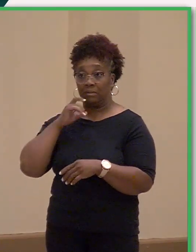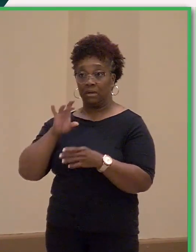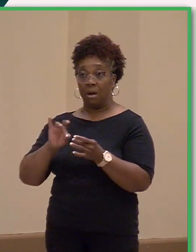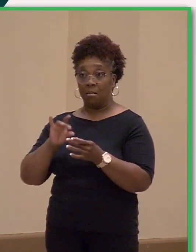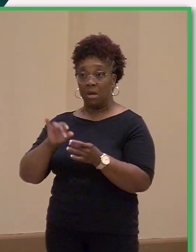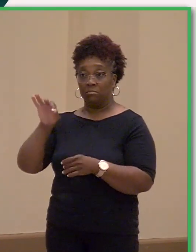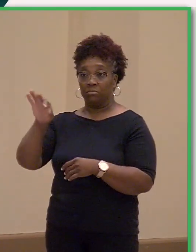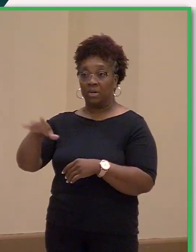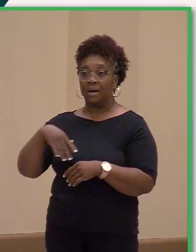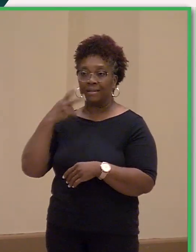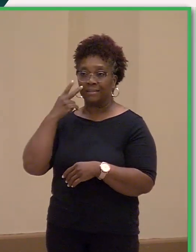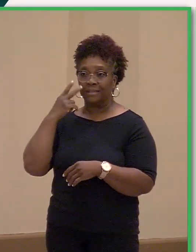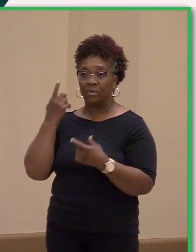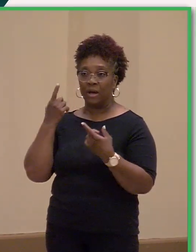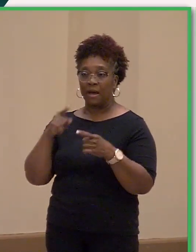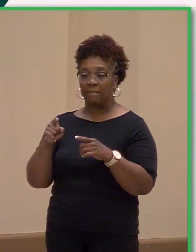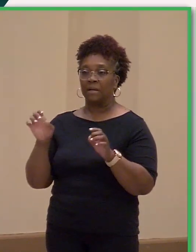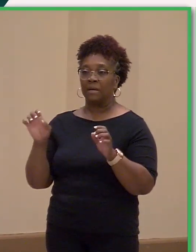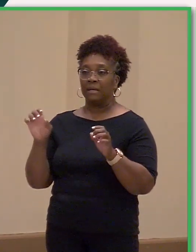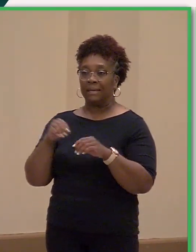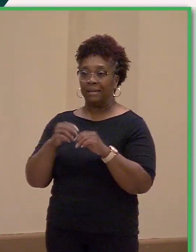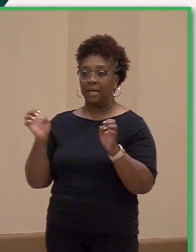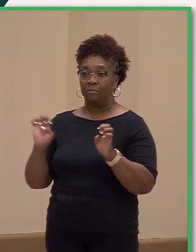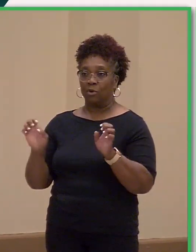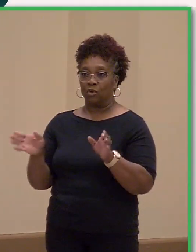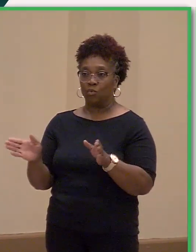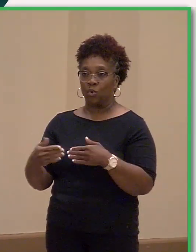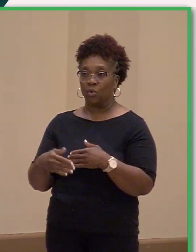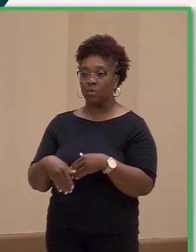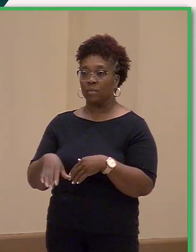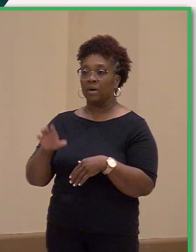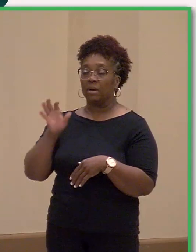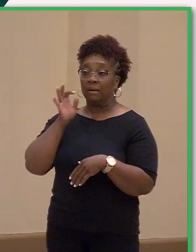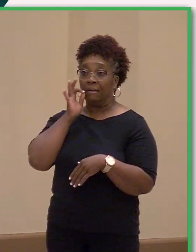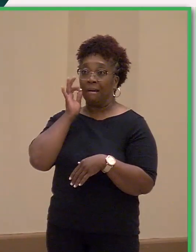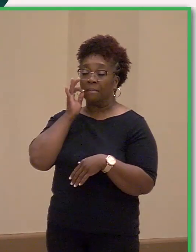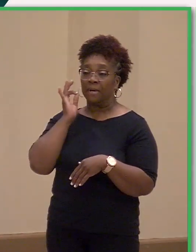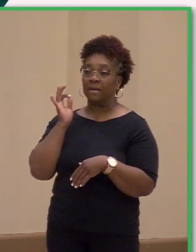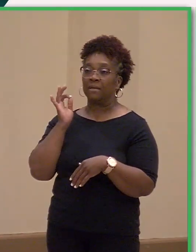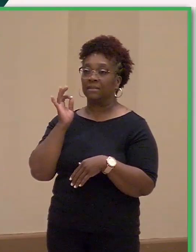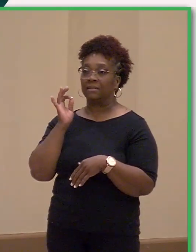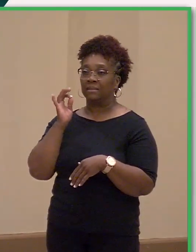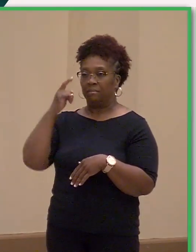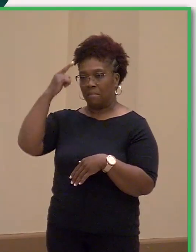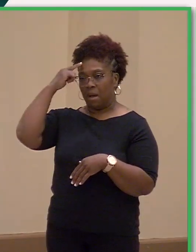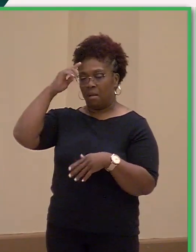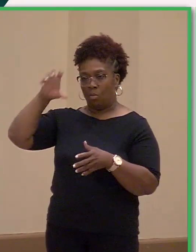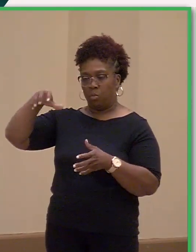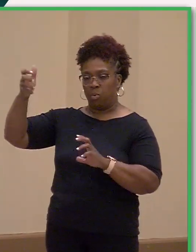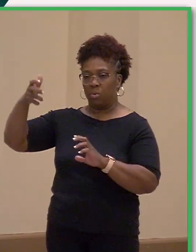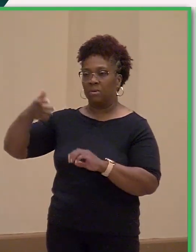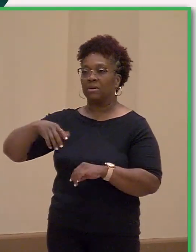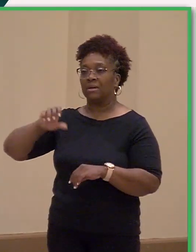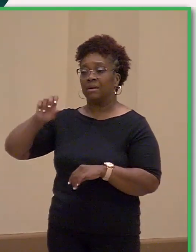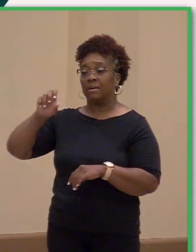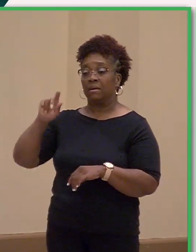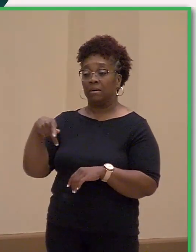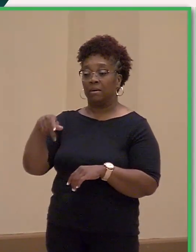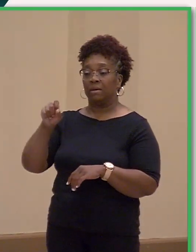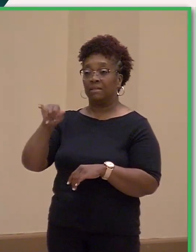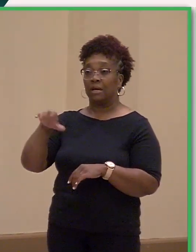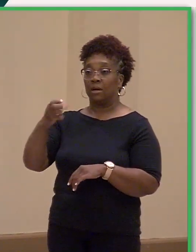happening as they come through our emergency rooms. This cannabis-induced psychosis is killing our community. So I'm going to say this, what